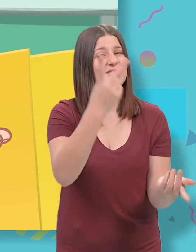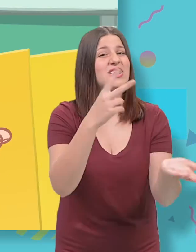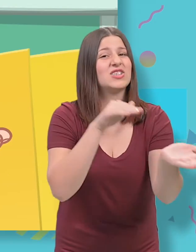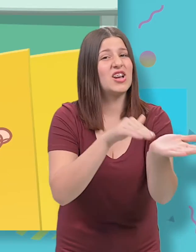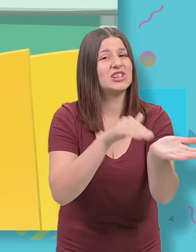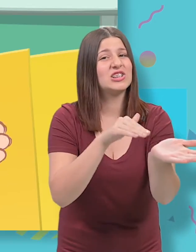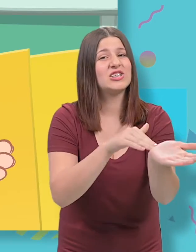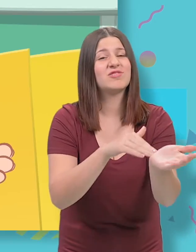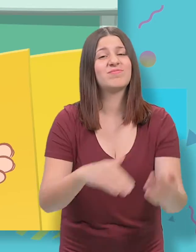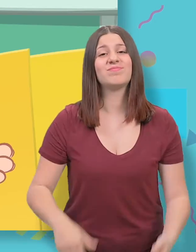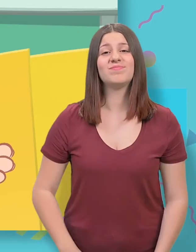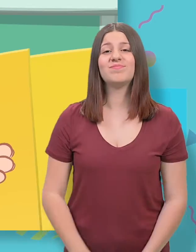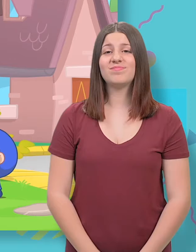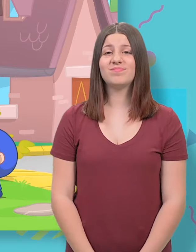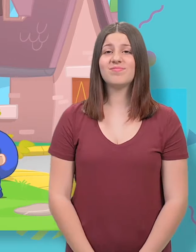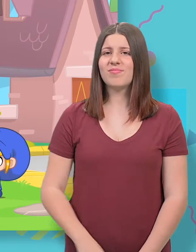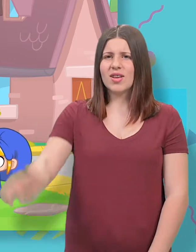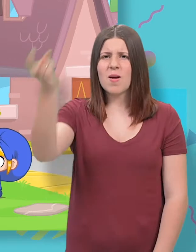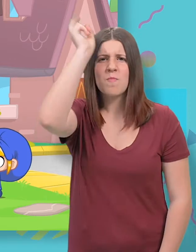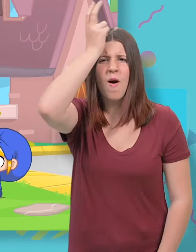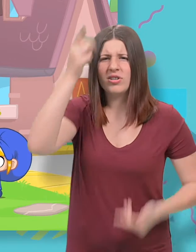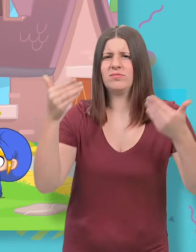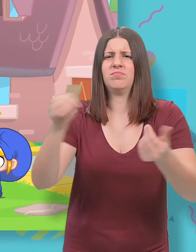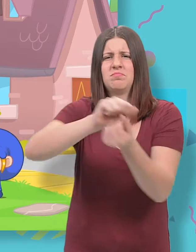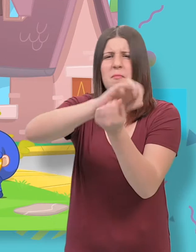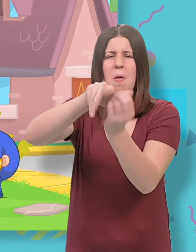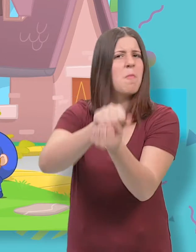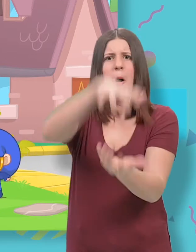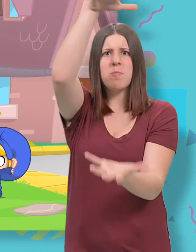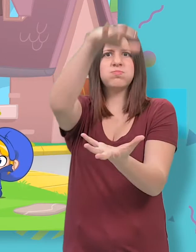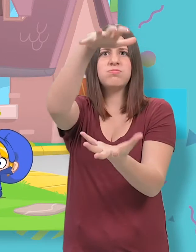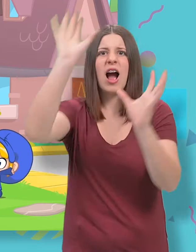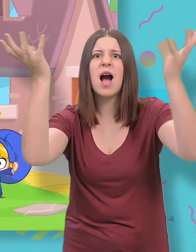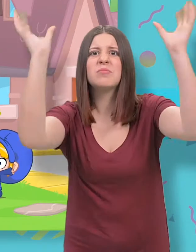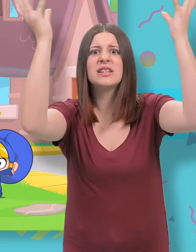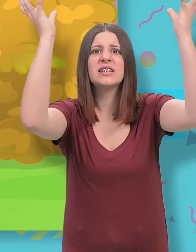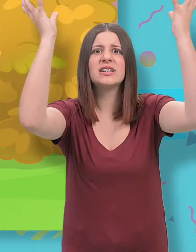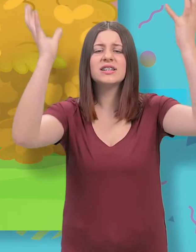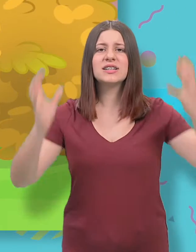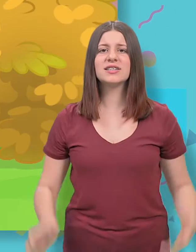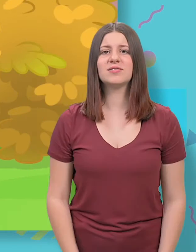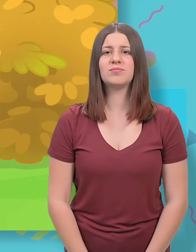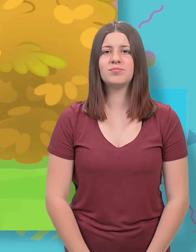I think he should go see a doctor. Morphle, morph into an ambulance.